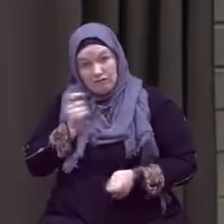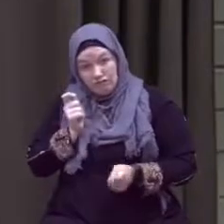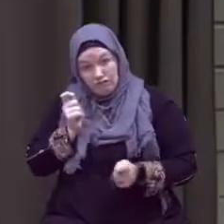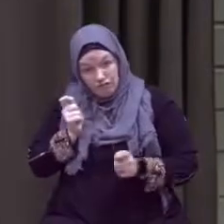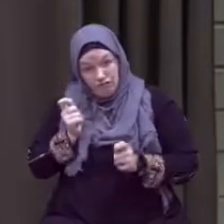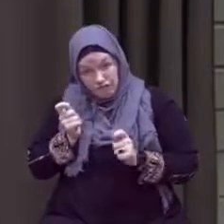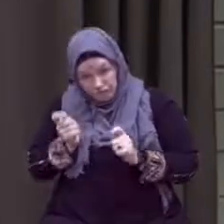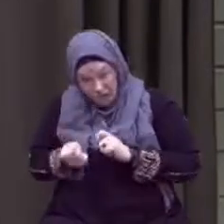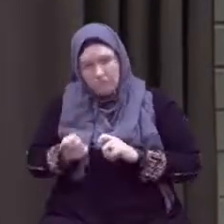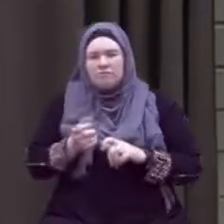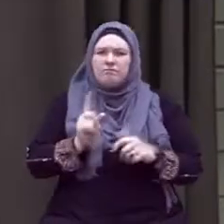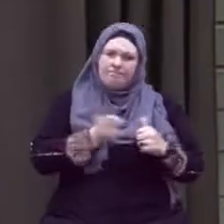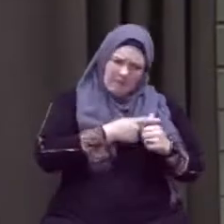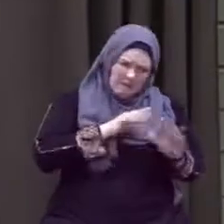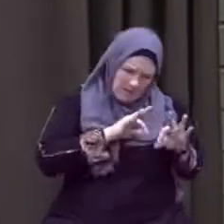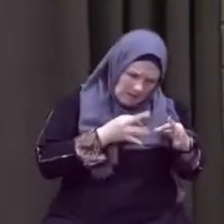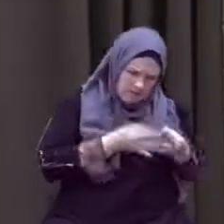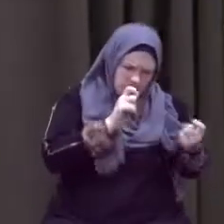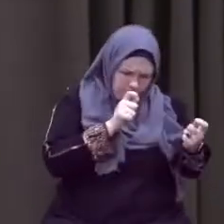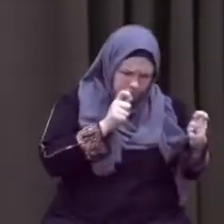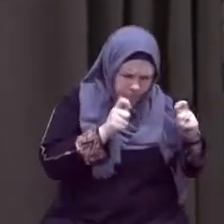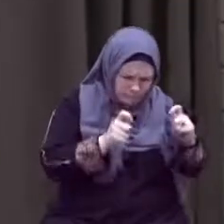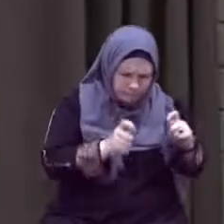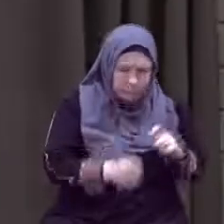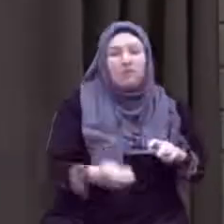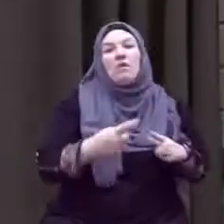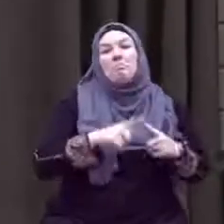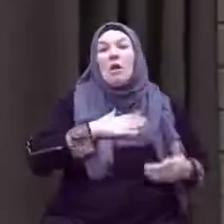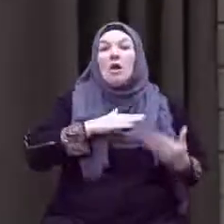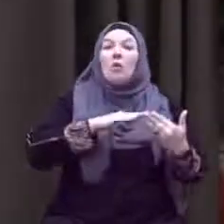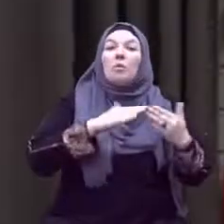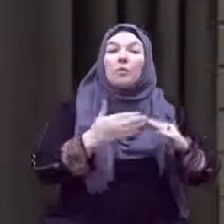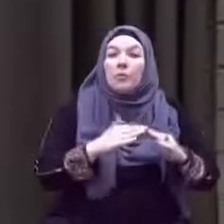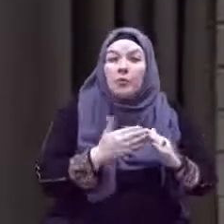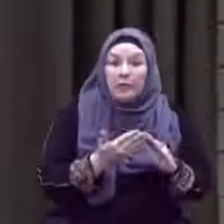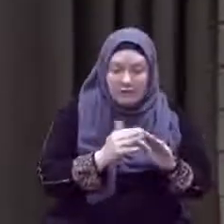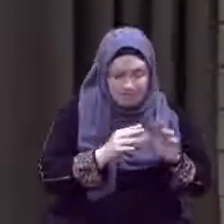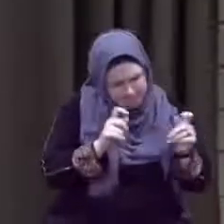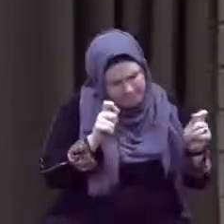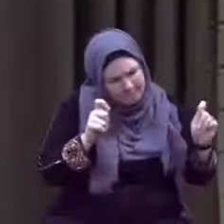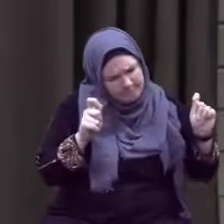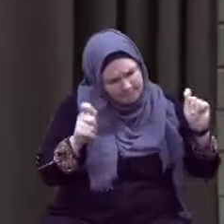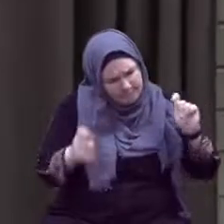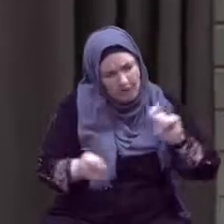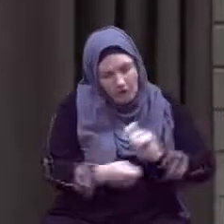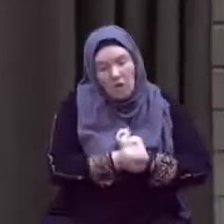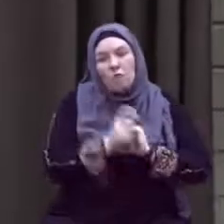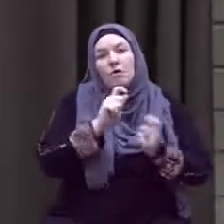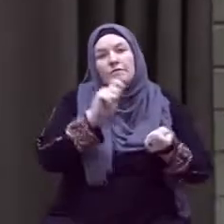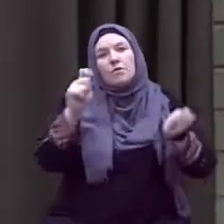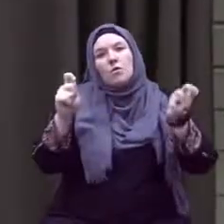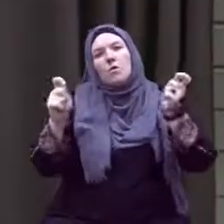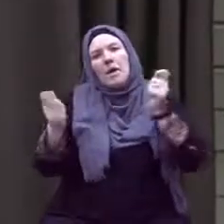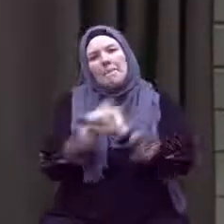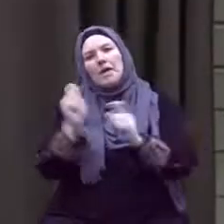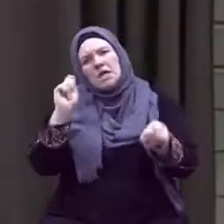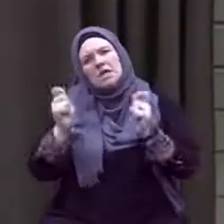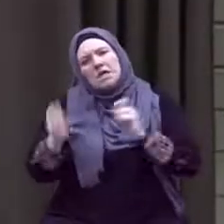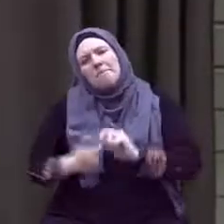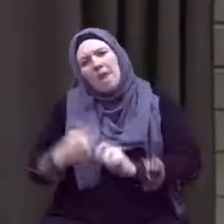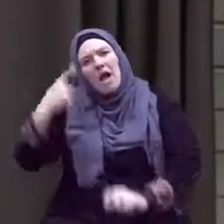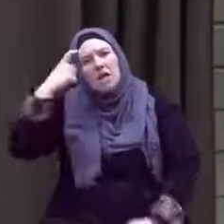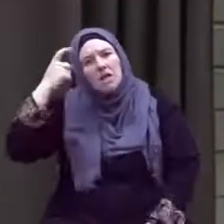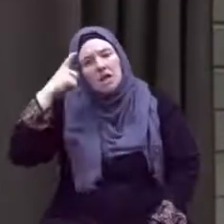reforming my family, reforming my community, reforming my ideas,